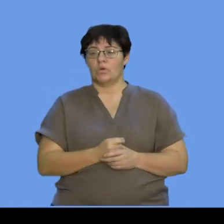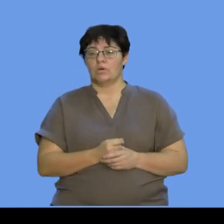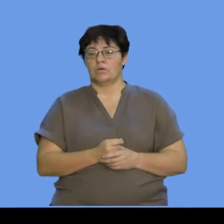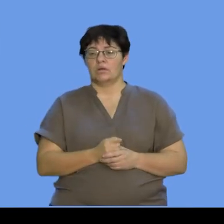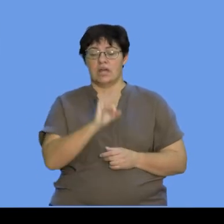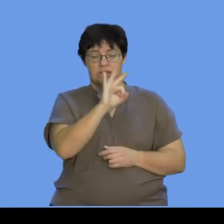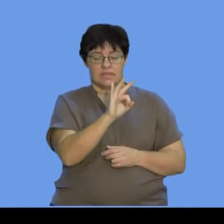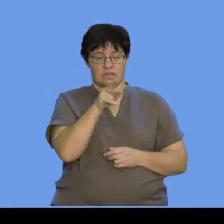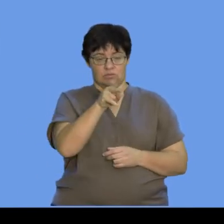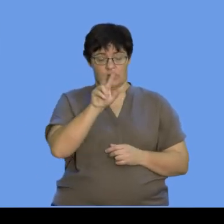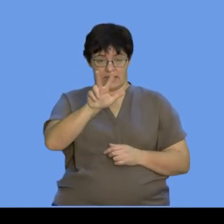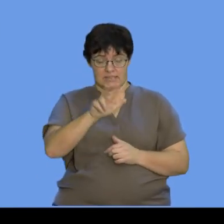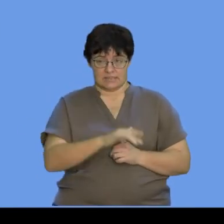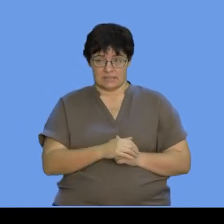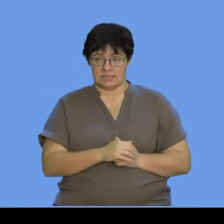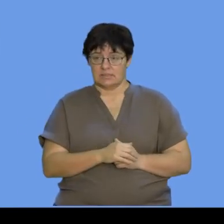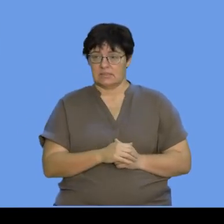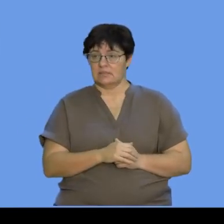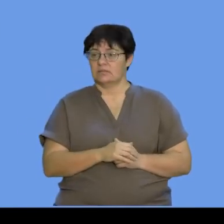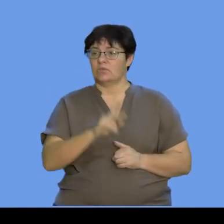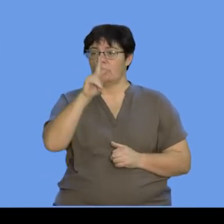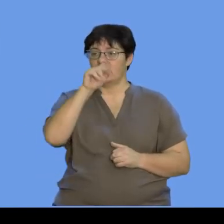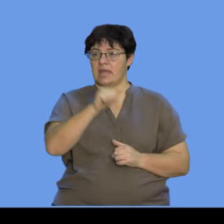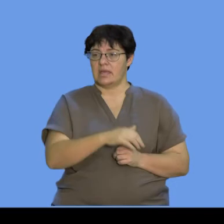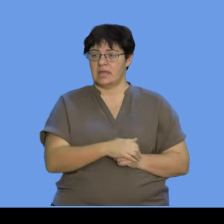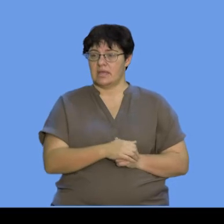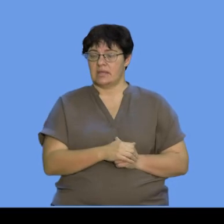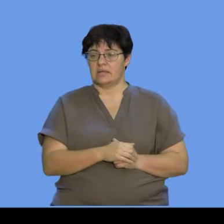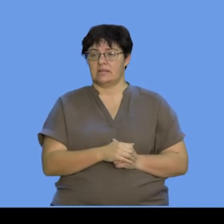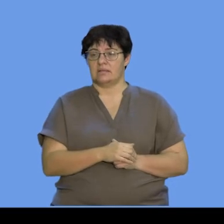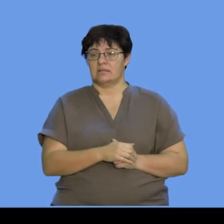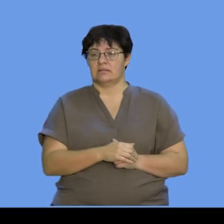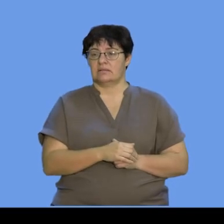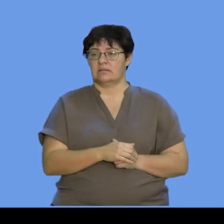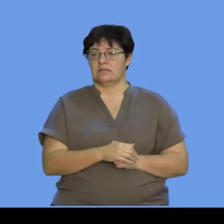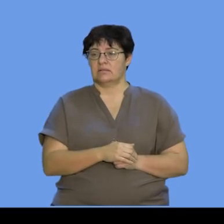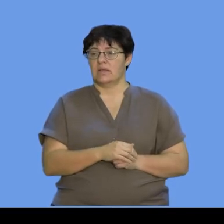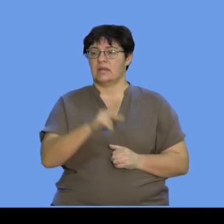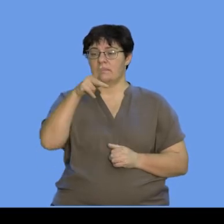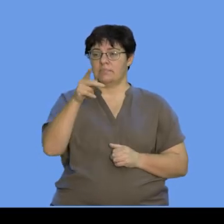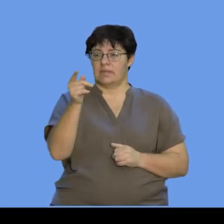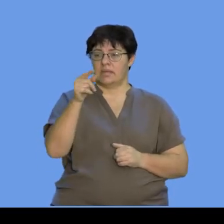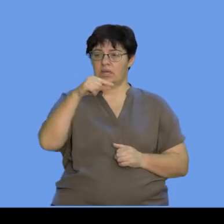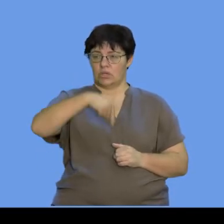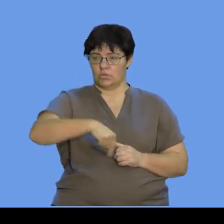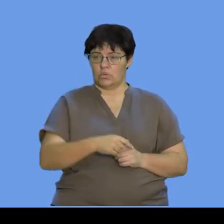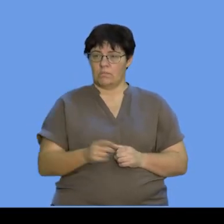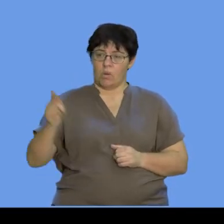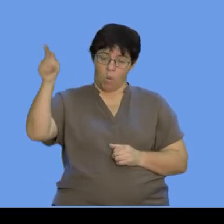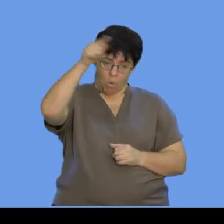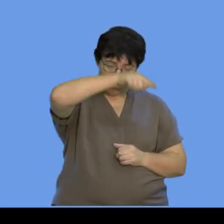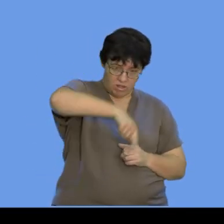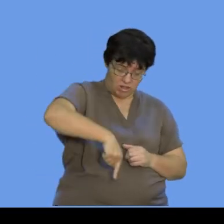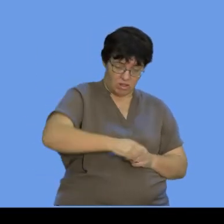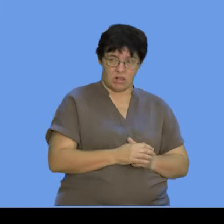3 is to 8. So PA, which is this, and PQ, which is the